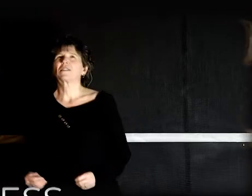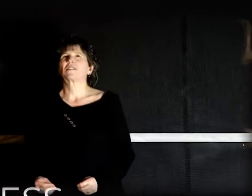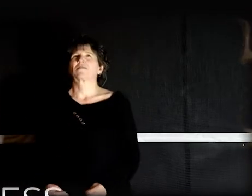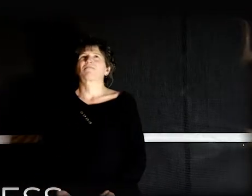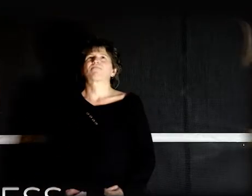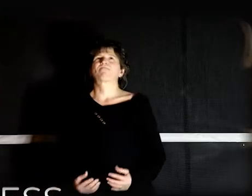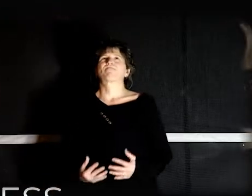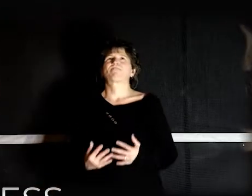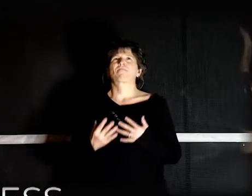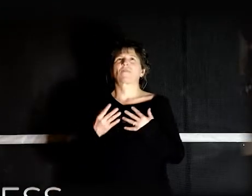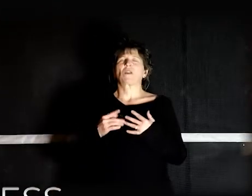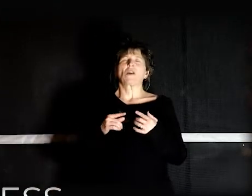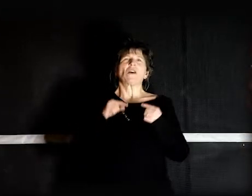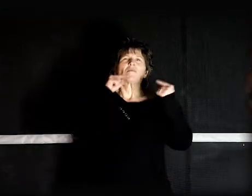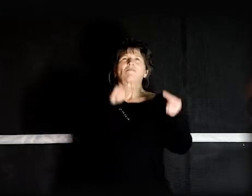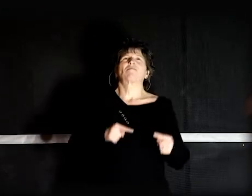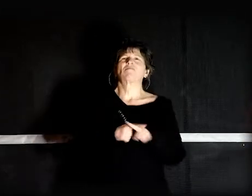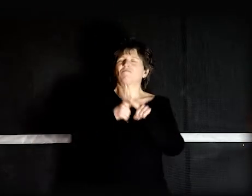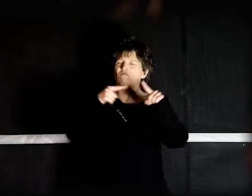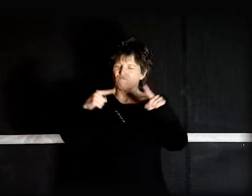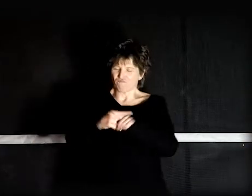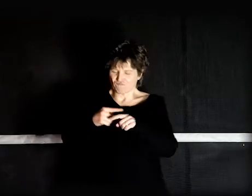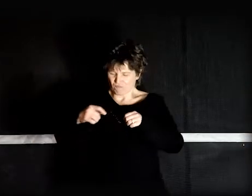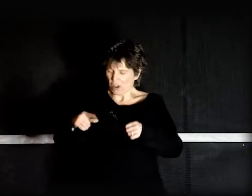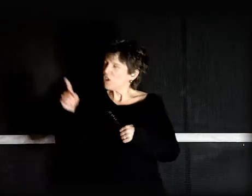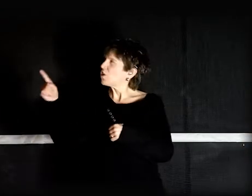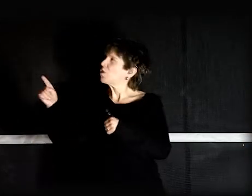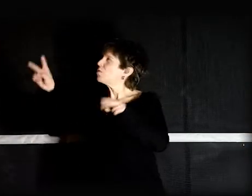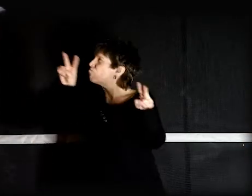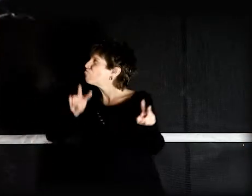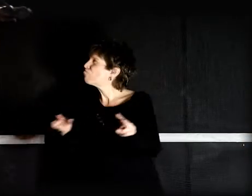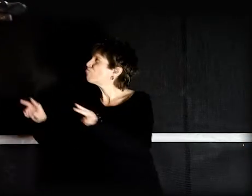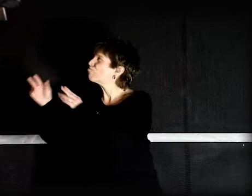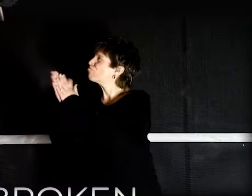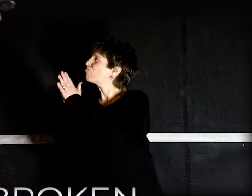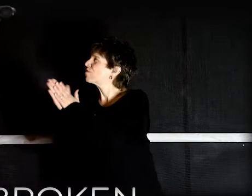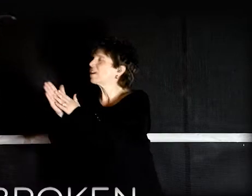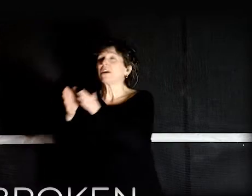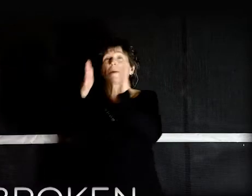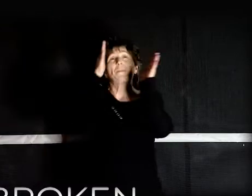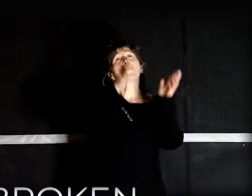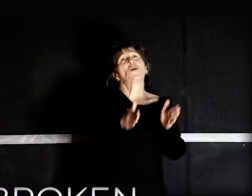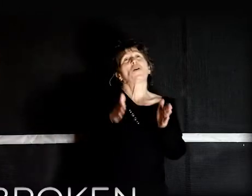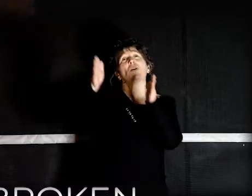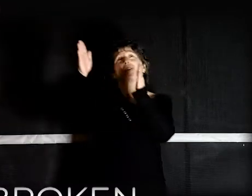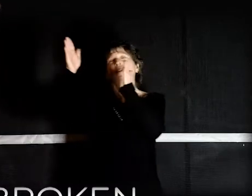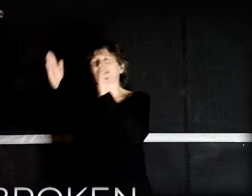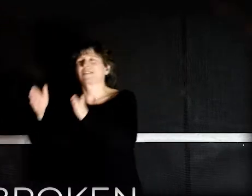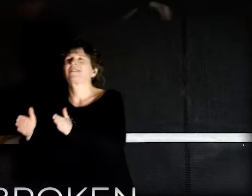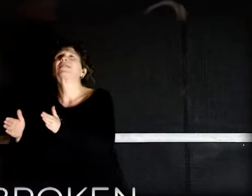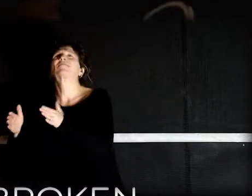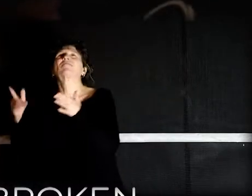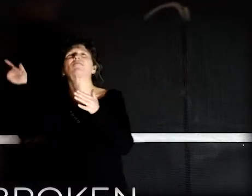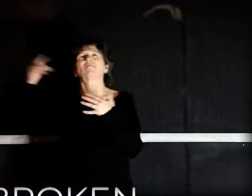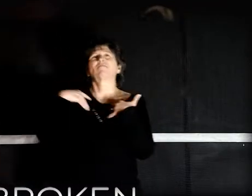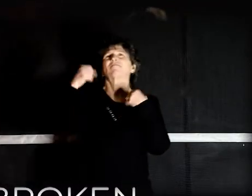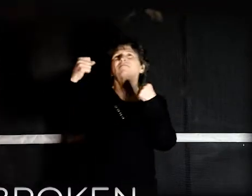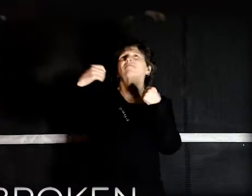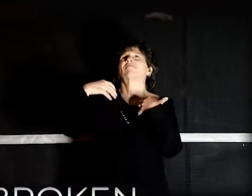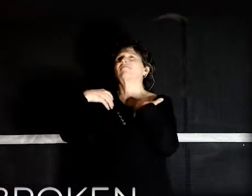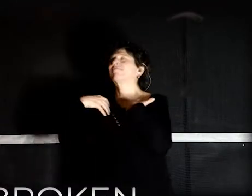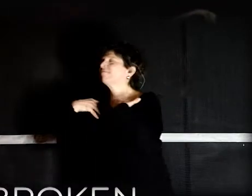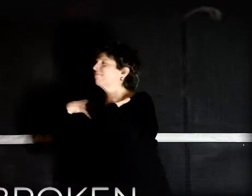the darkness, you give hope, you restore